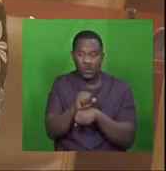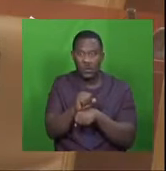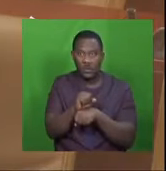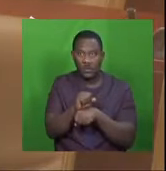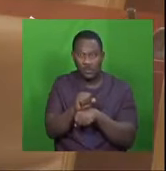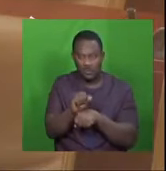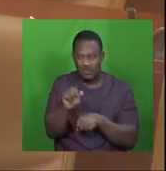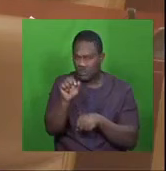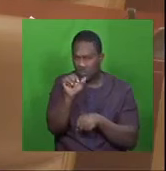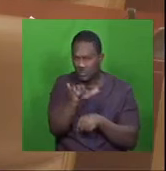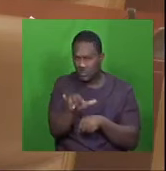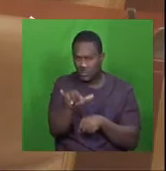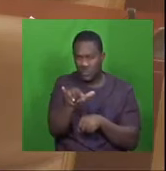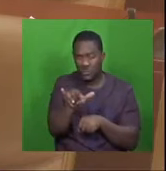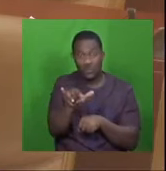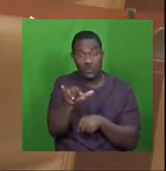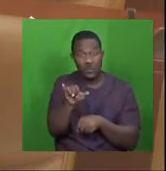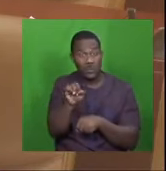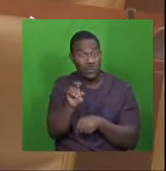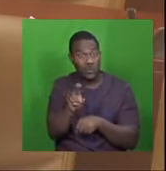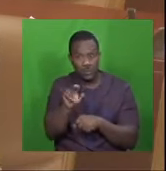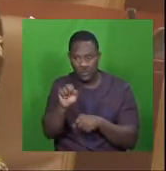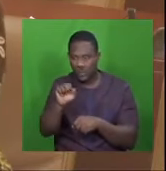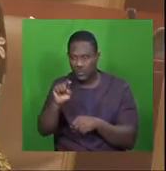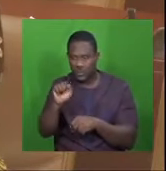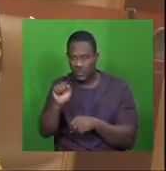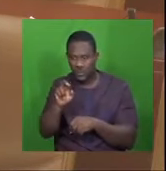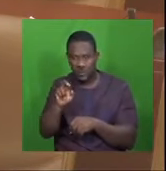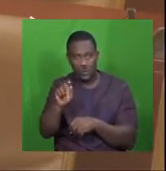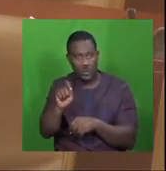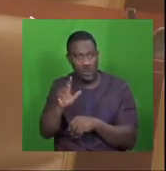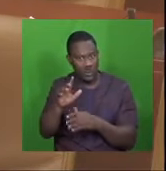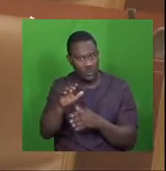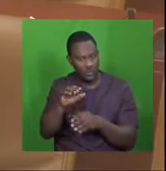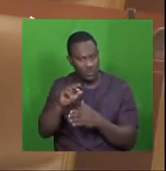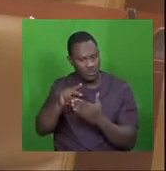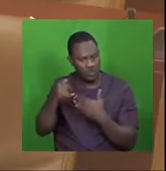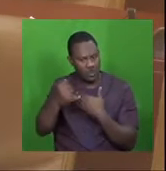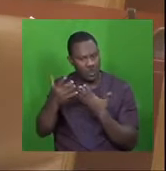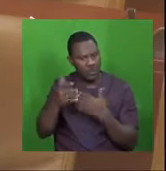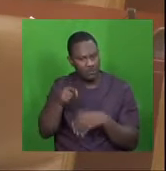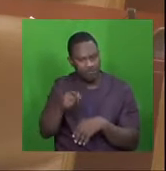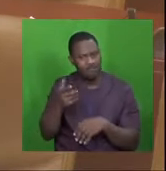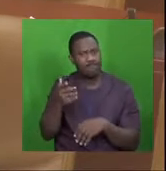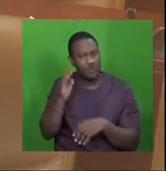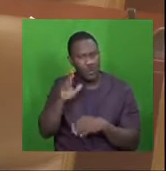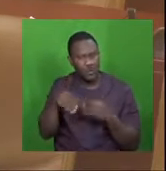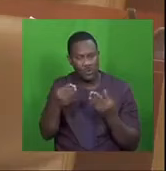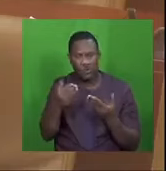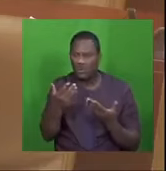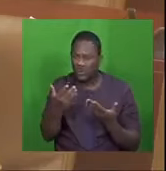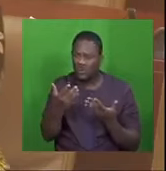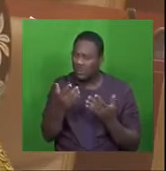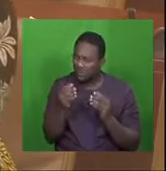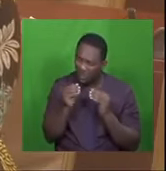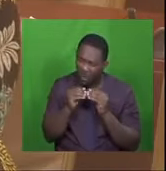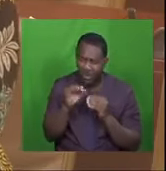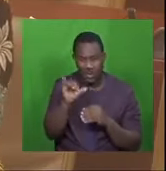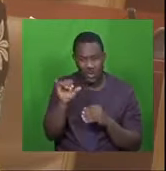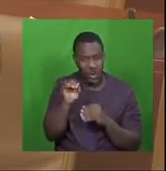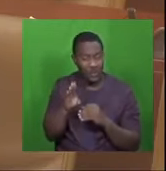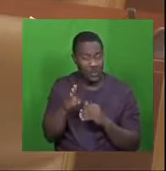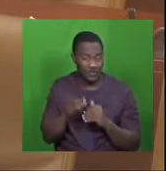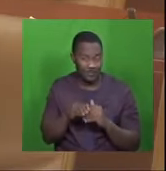program, there's about 1 million jobs from 2022 to 2025 that this youth tax is going to provide. Mr. Speaker,